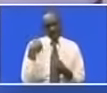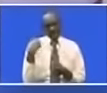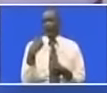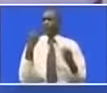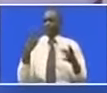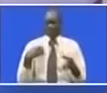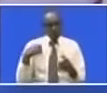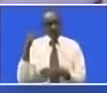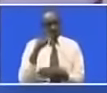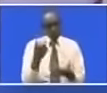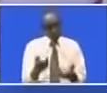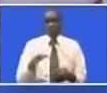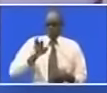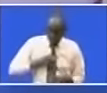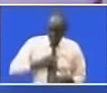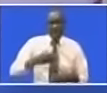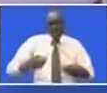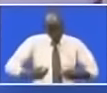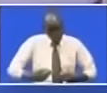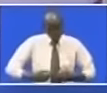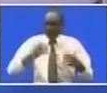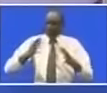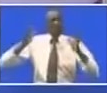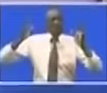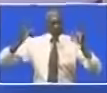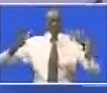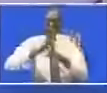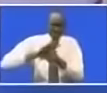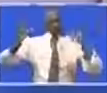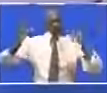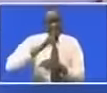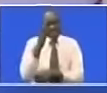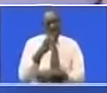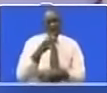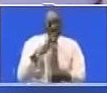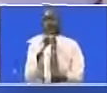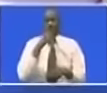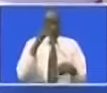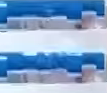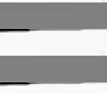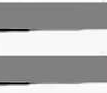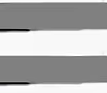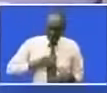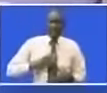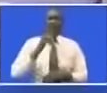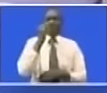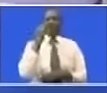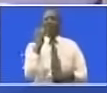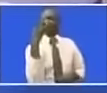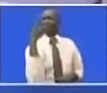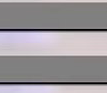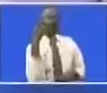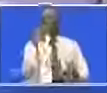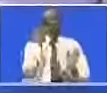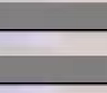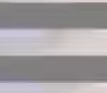voters. Women and youth are making up a big proportion of the electorate. We know that women are making up 53%